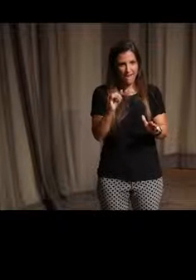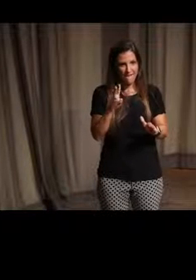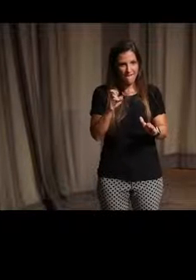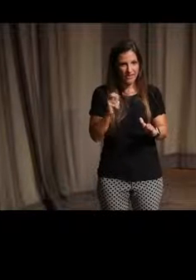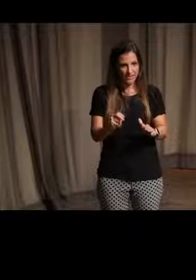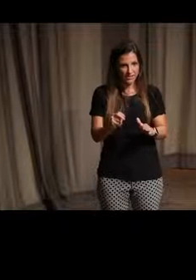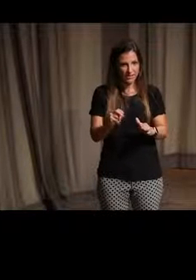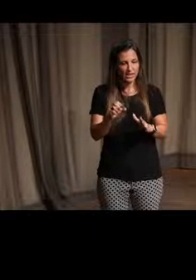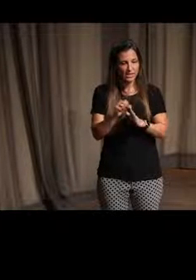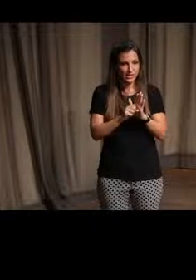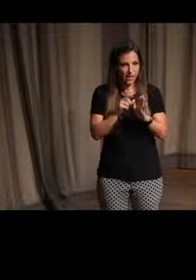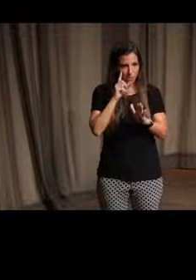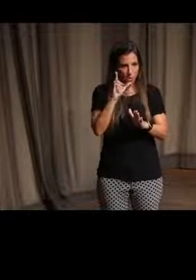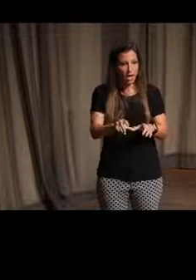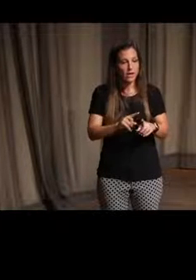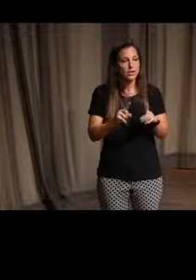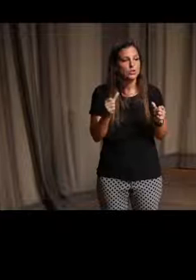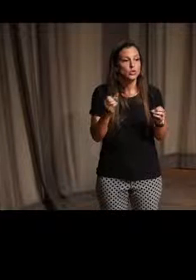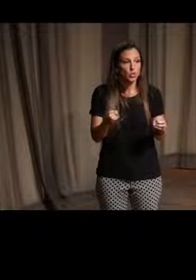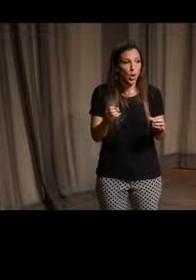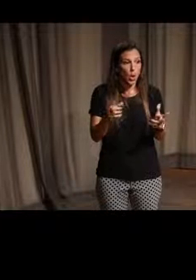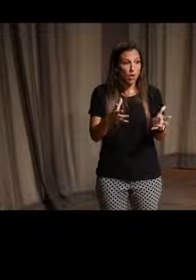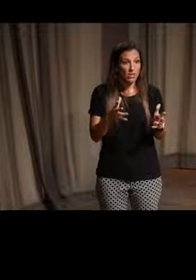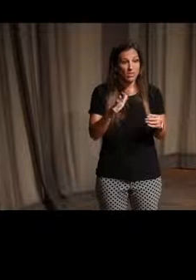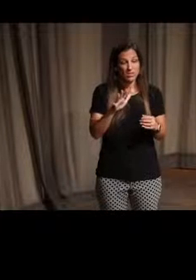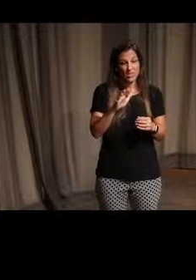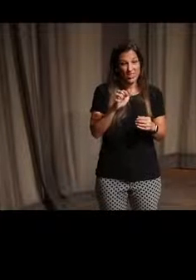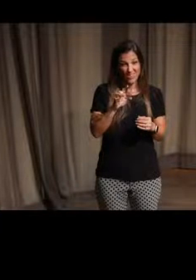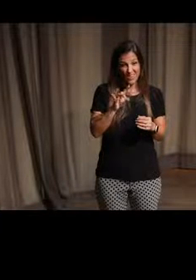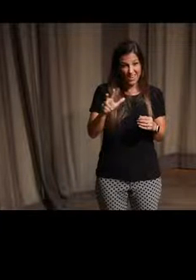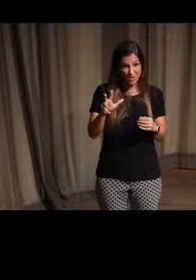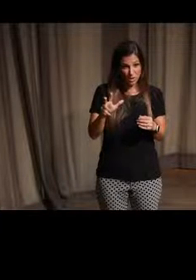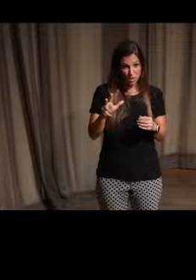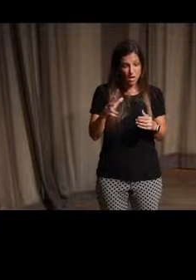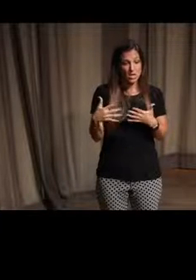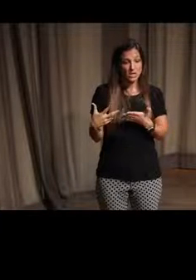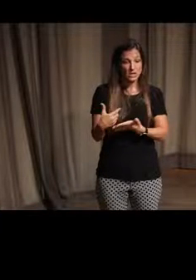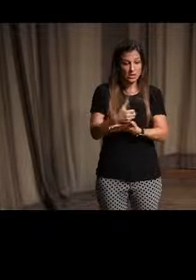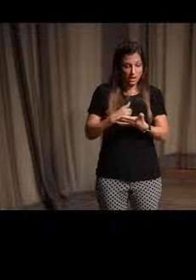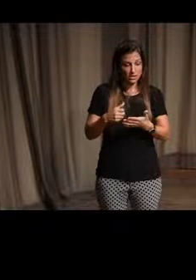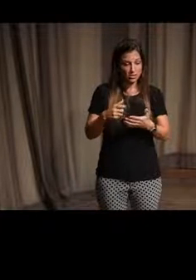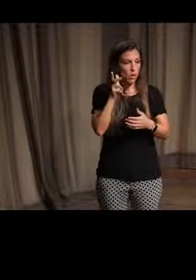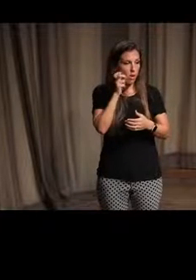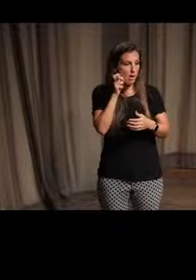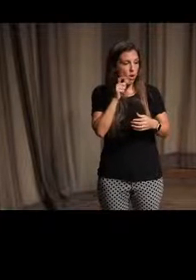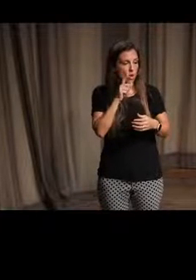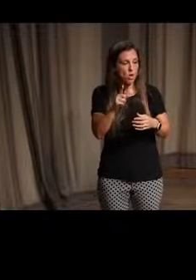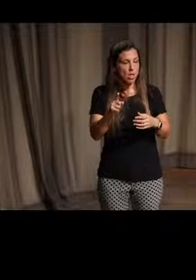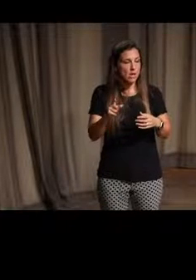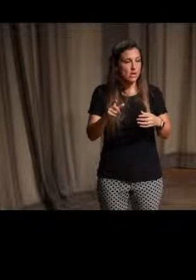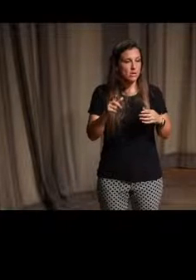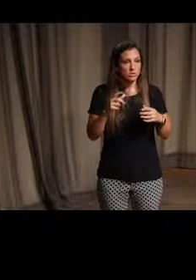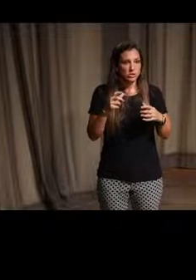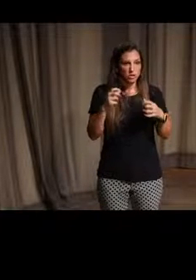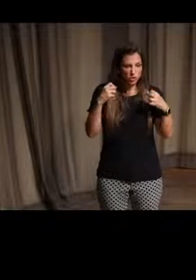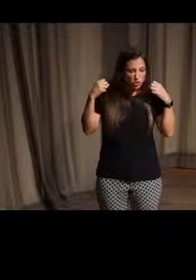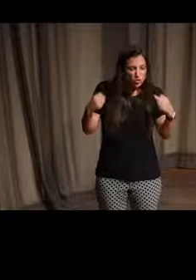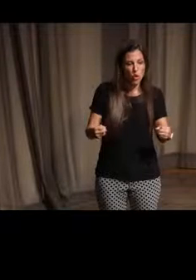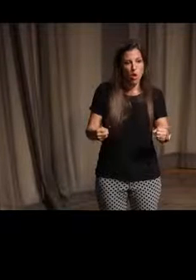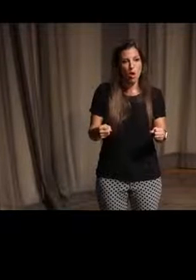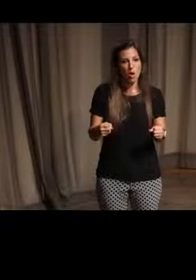them. So in the composition, when 583 is selected, you will hear the really raw,